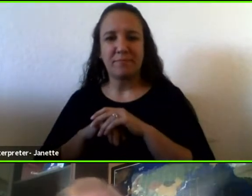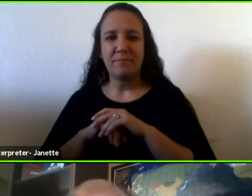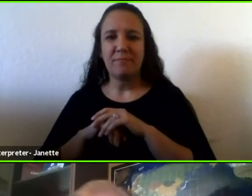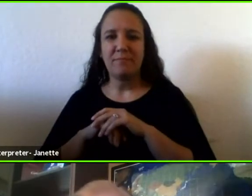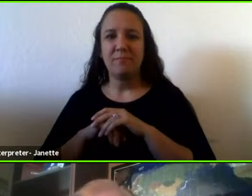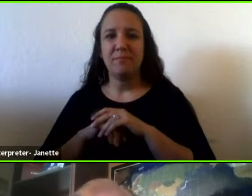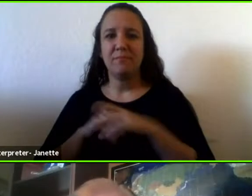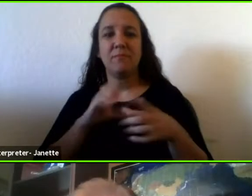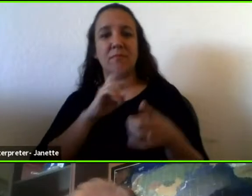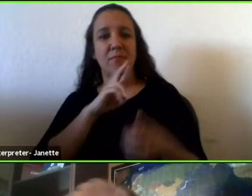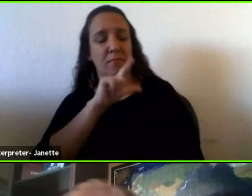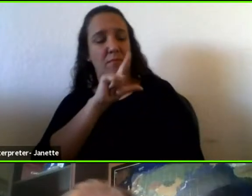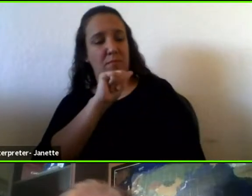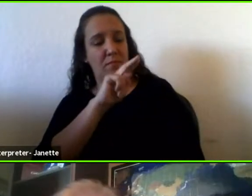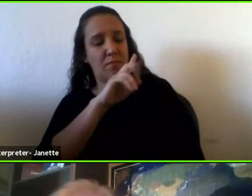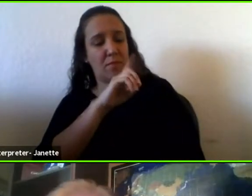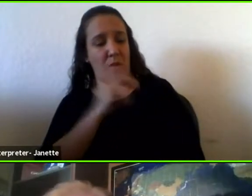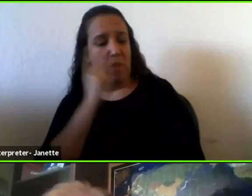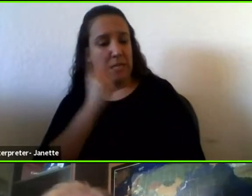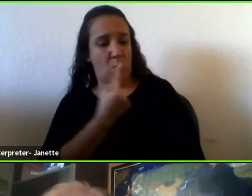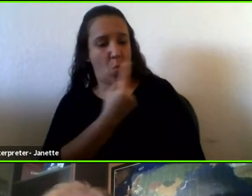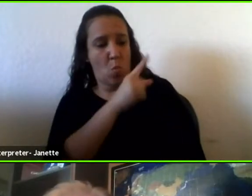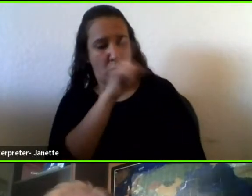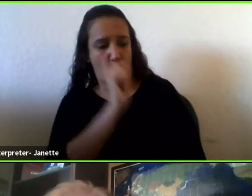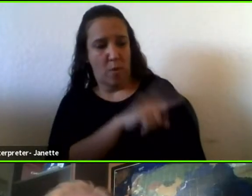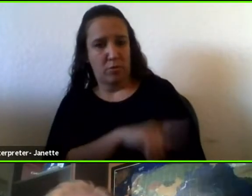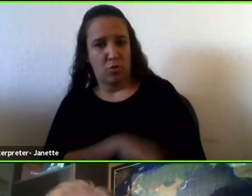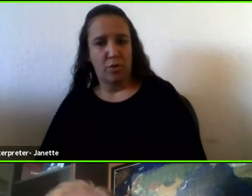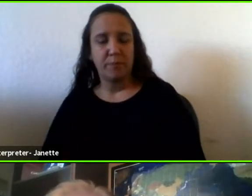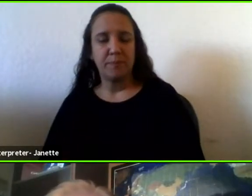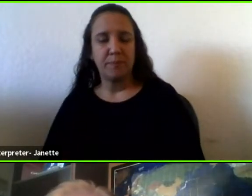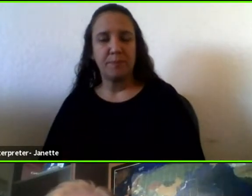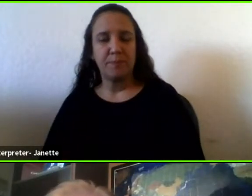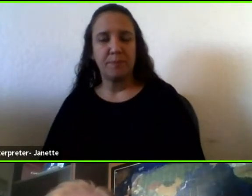I do see one question on the chat. Okay.